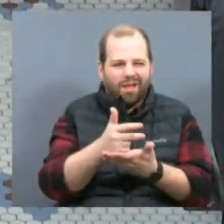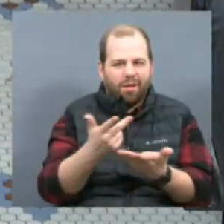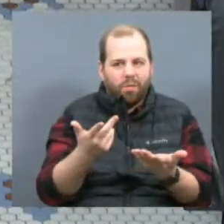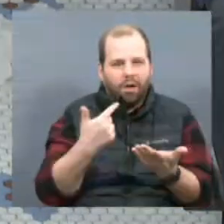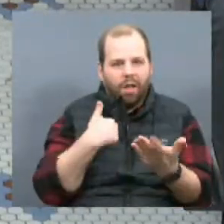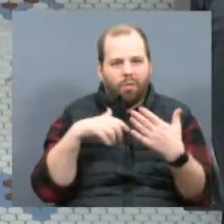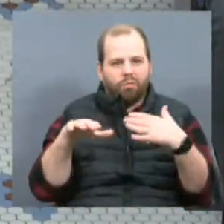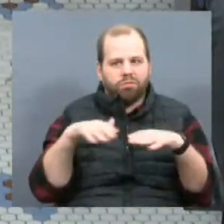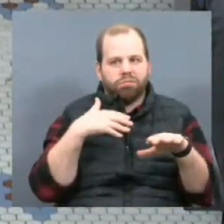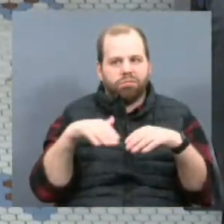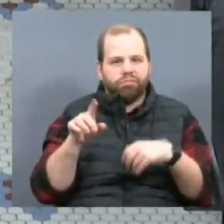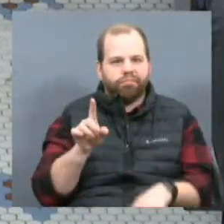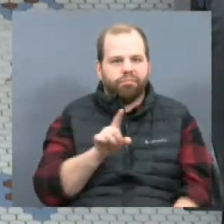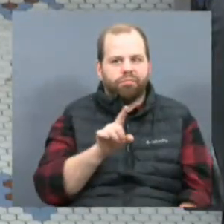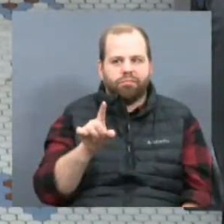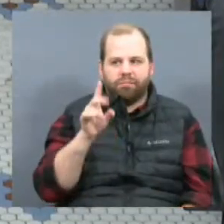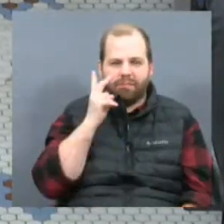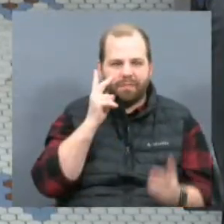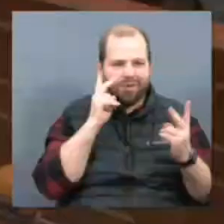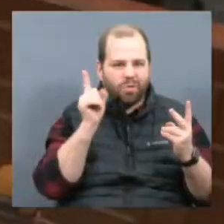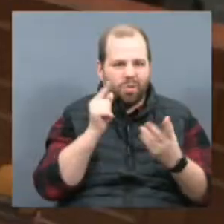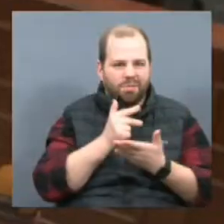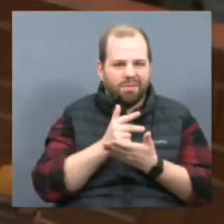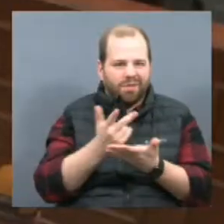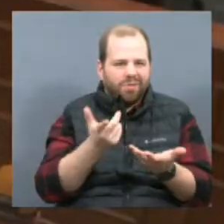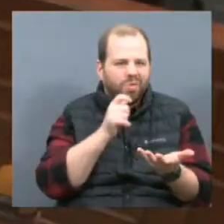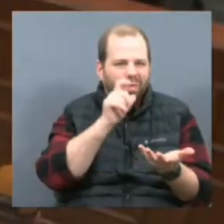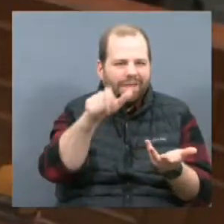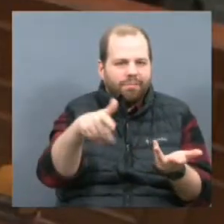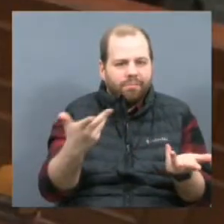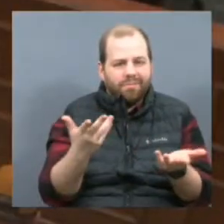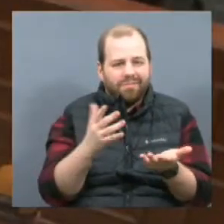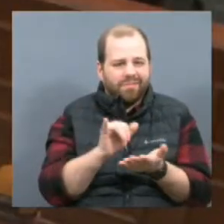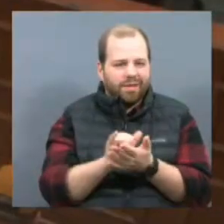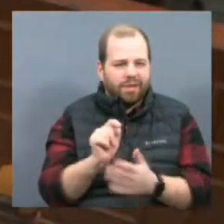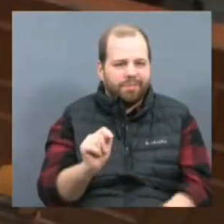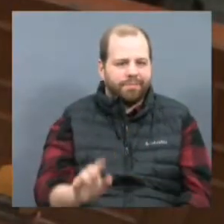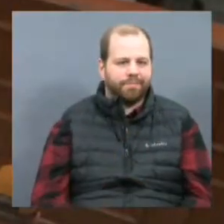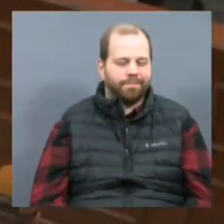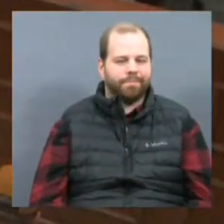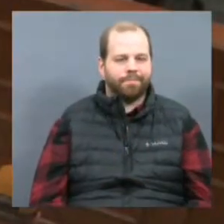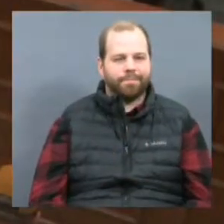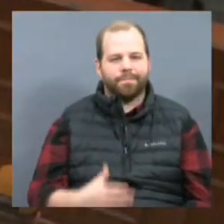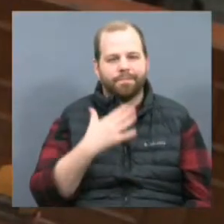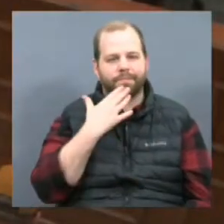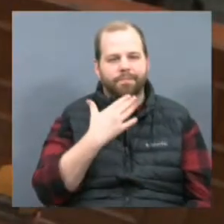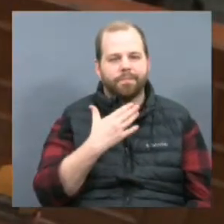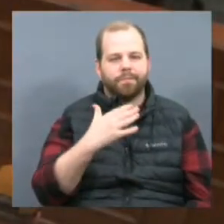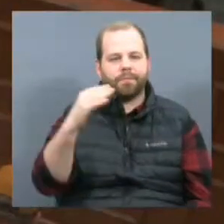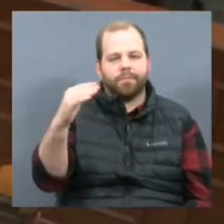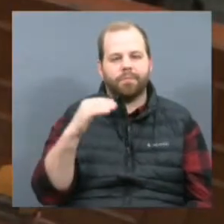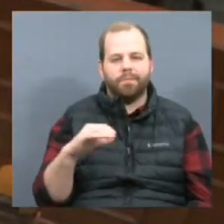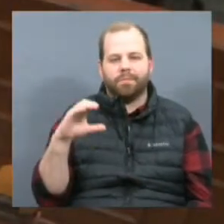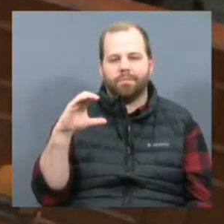my neighborhood and see where people park. So that's it. Thank you. Clay Mercer?